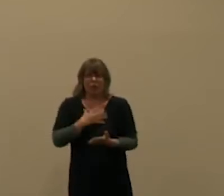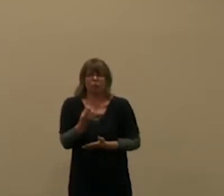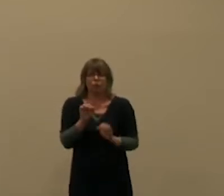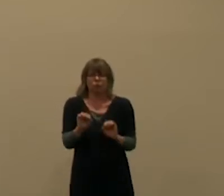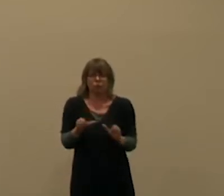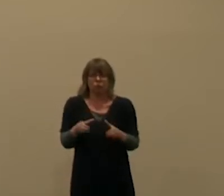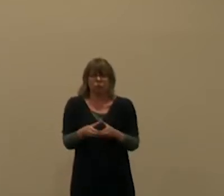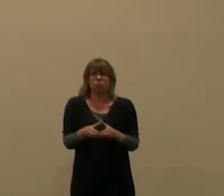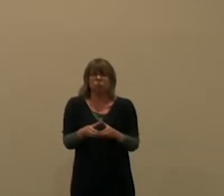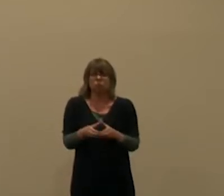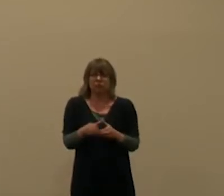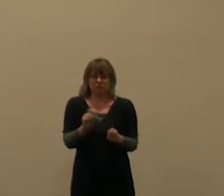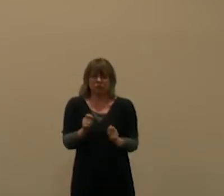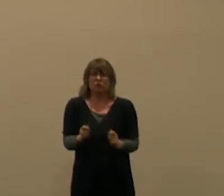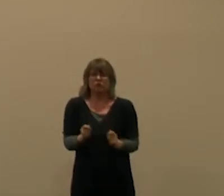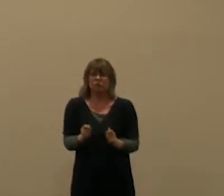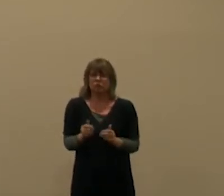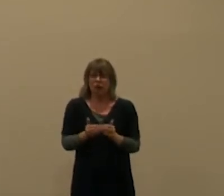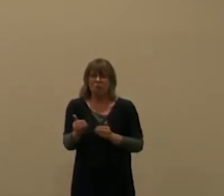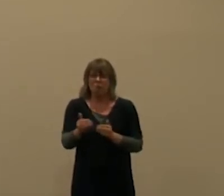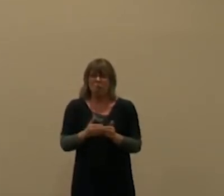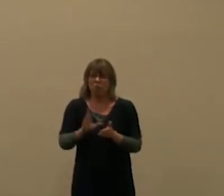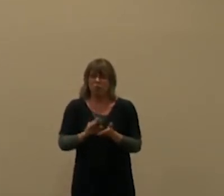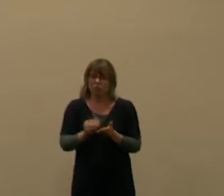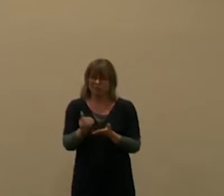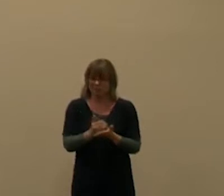a setting that you can set up for that.